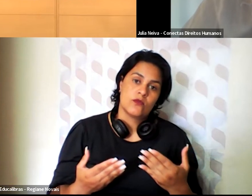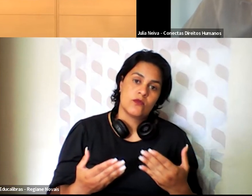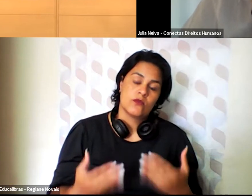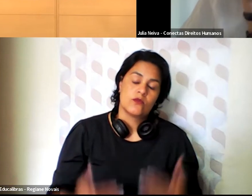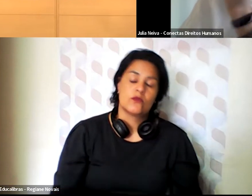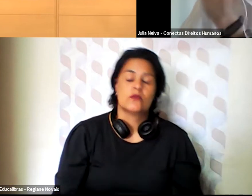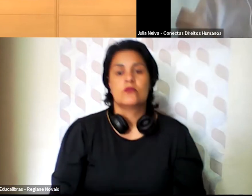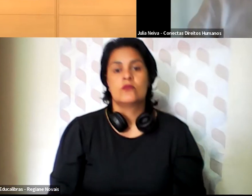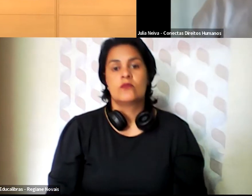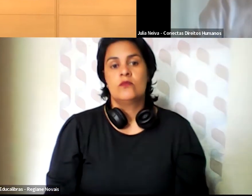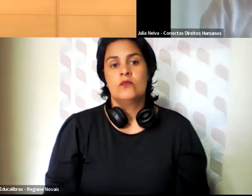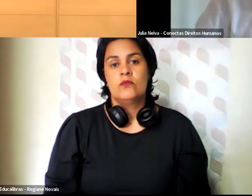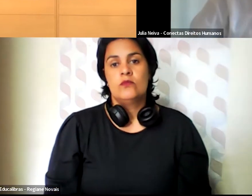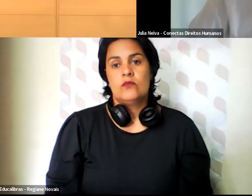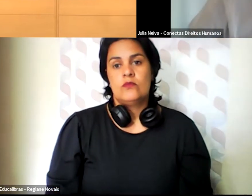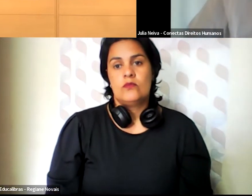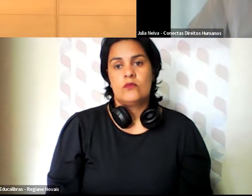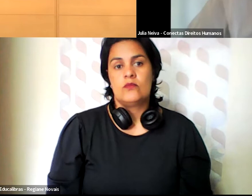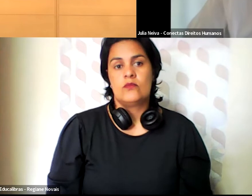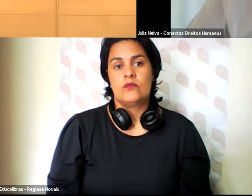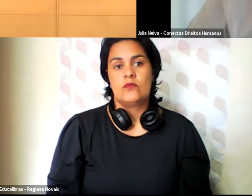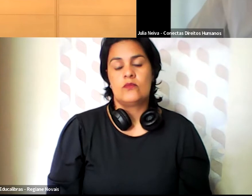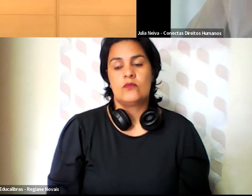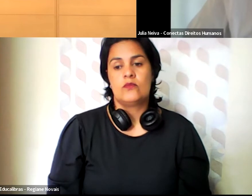agora. In terms of